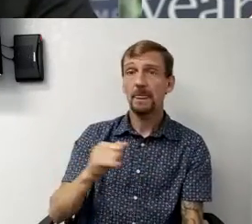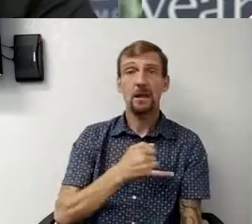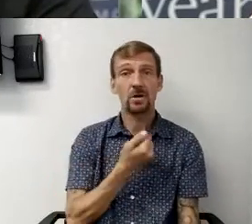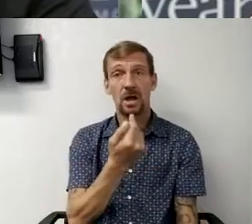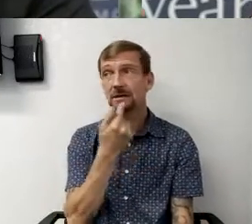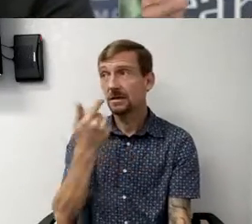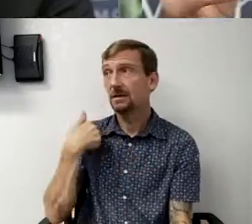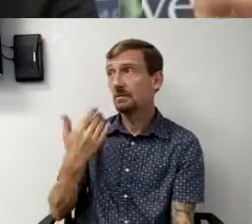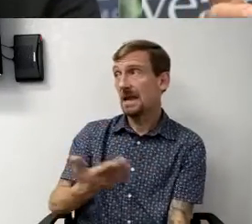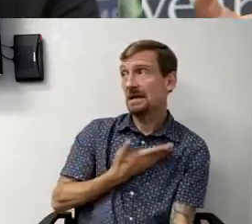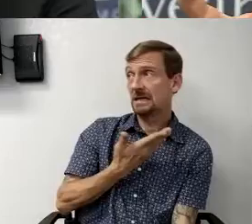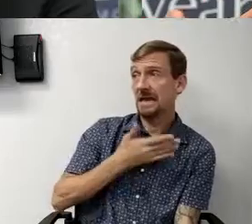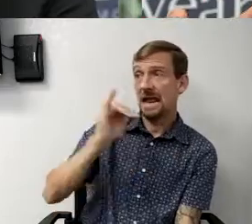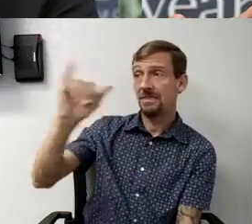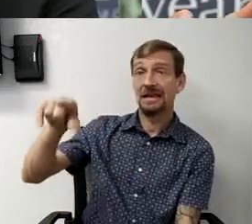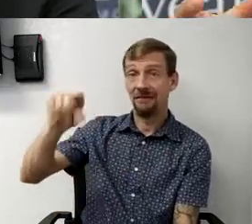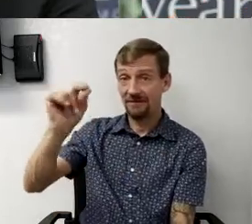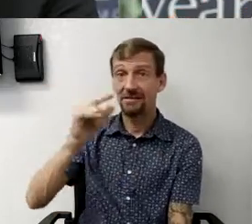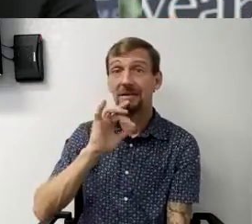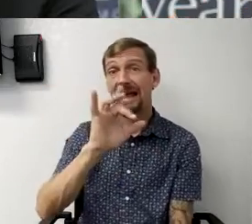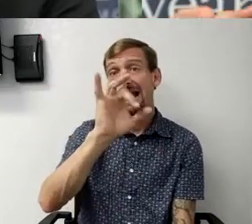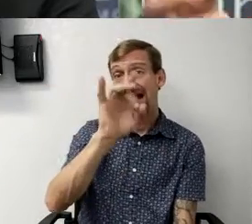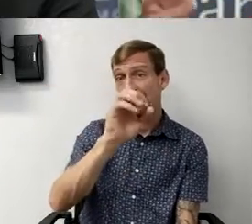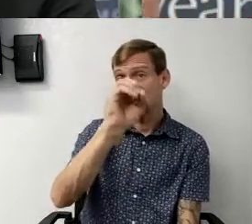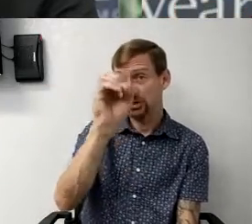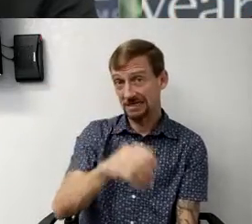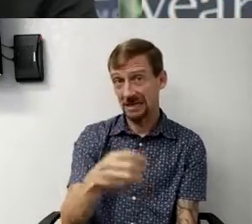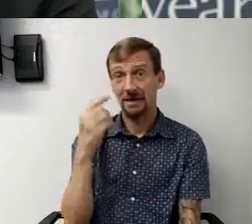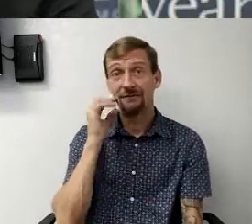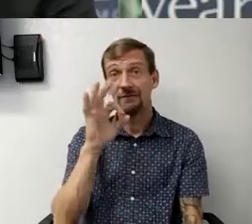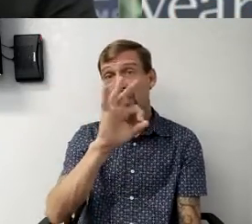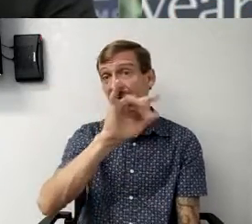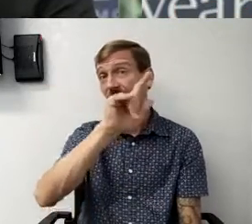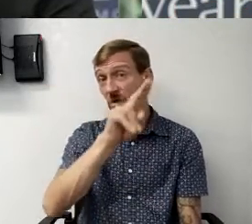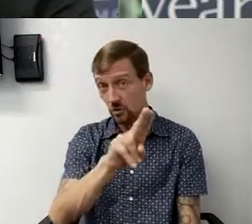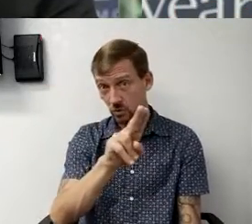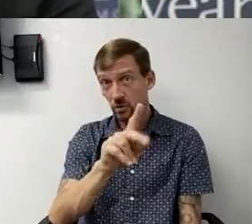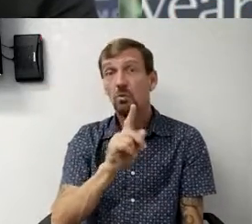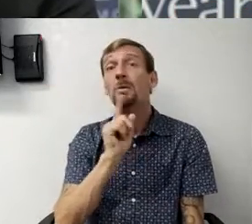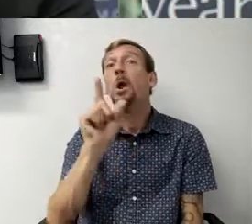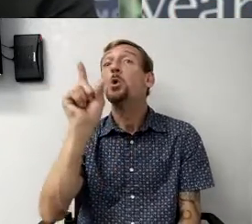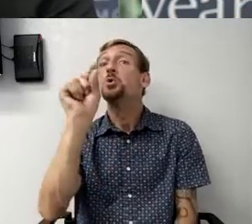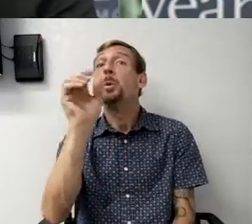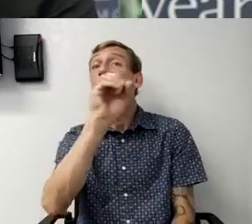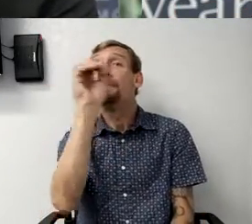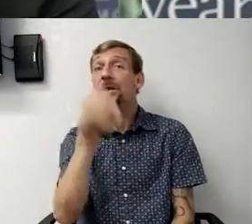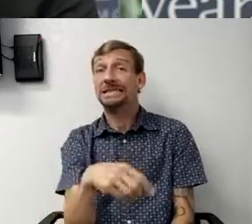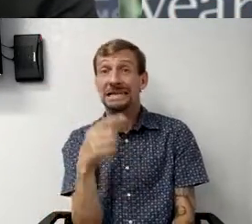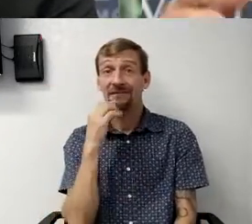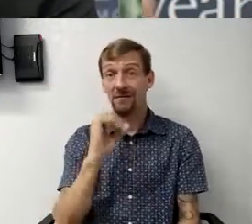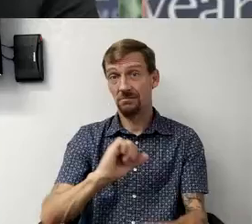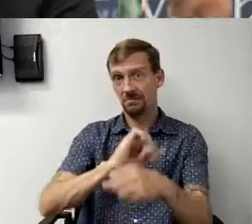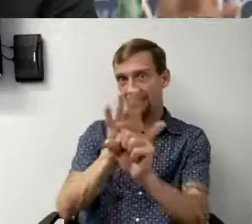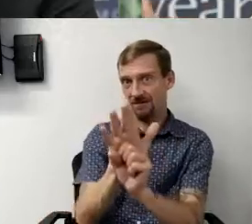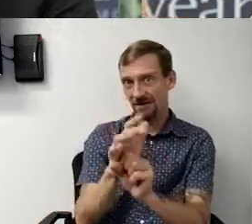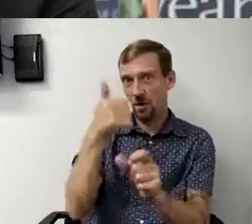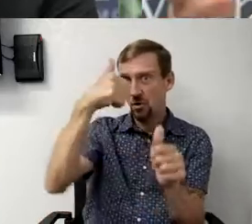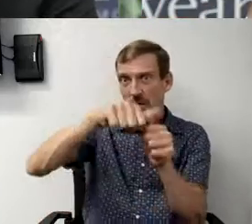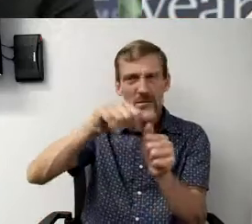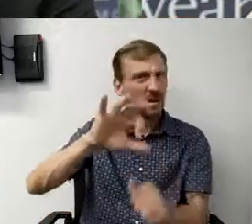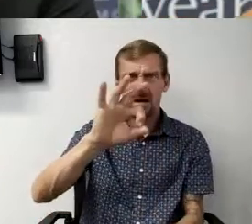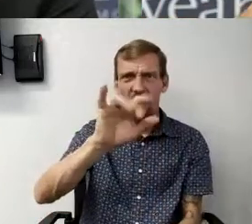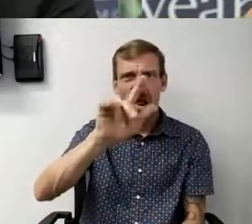those numbers. That's about Yeah. an 8% admission rate for flu, almost 20 or a little over 20% for COVID. And remember, flu's been